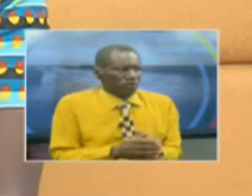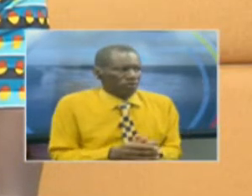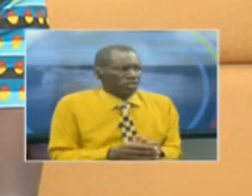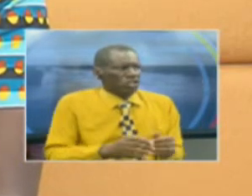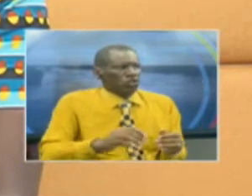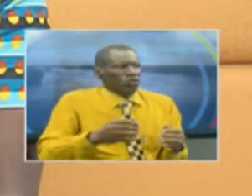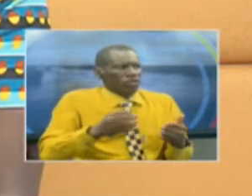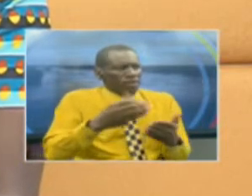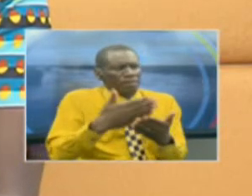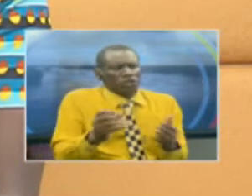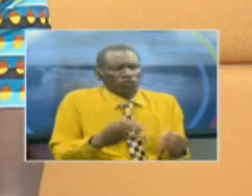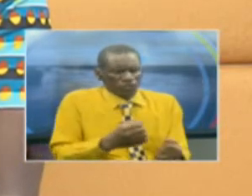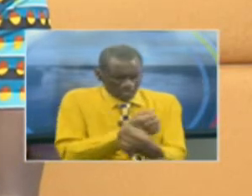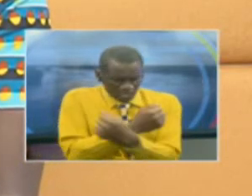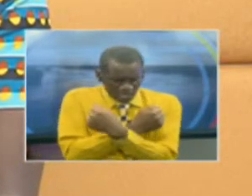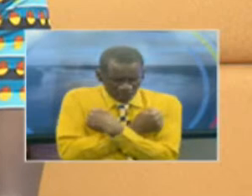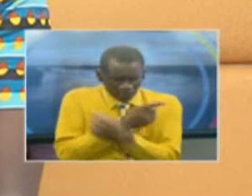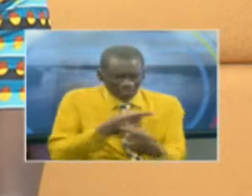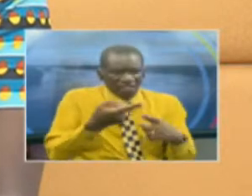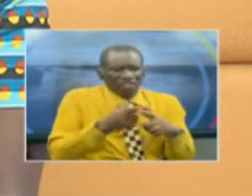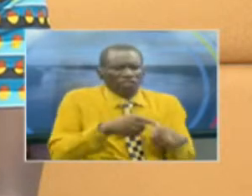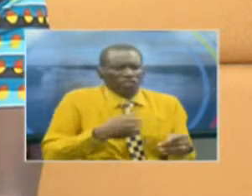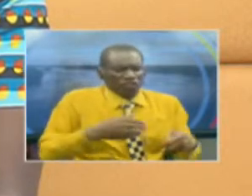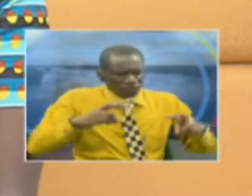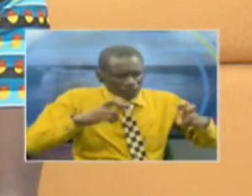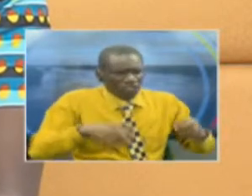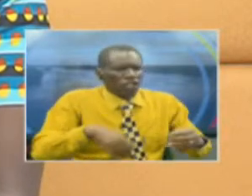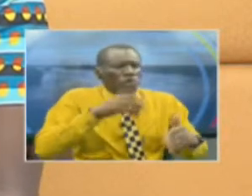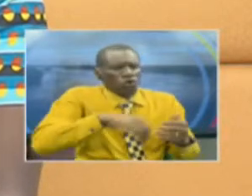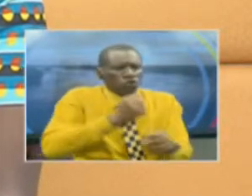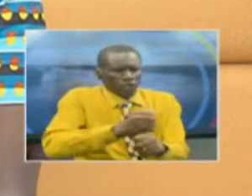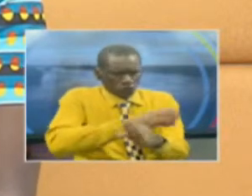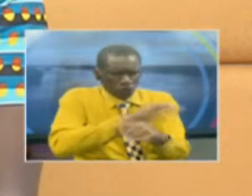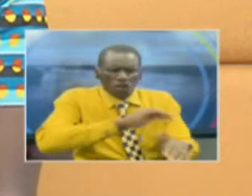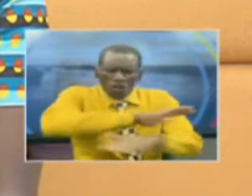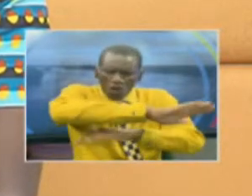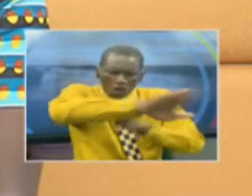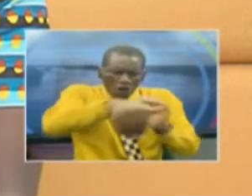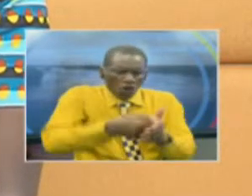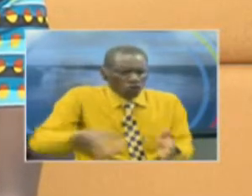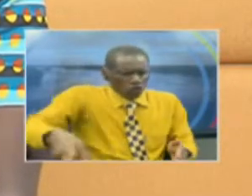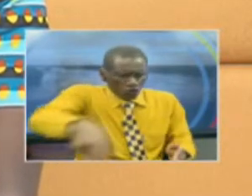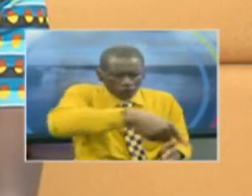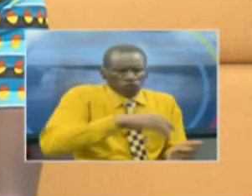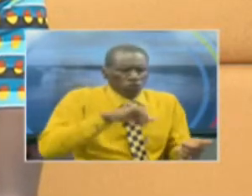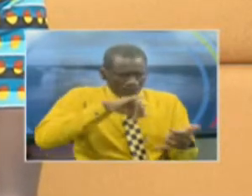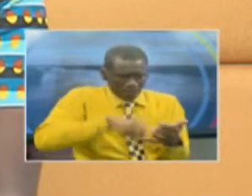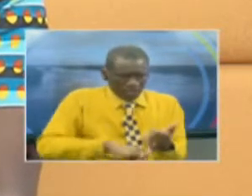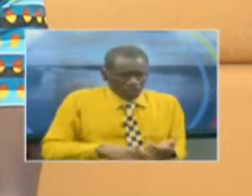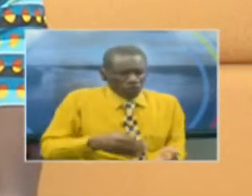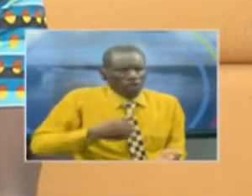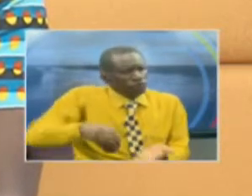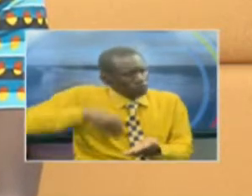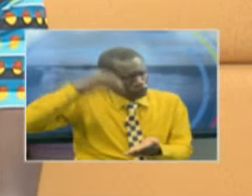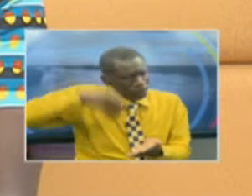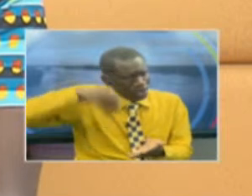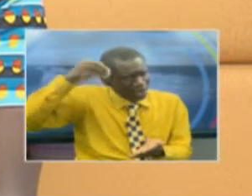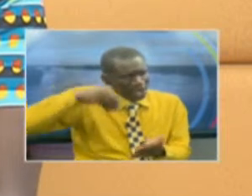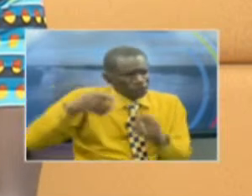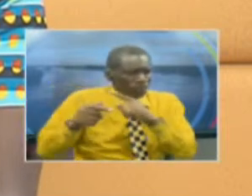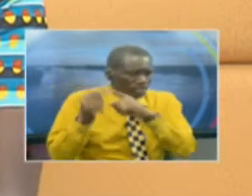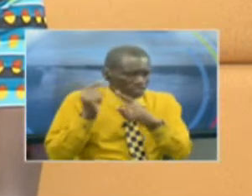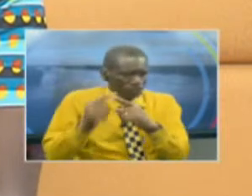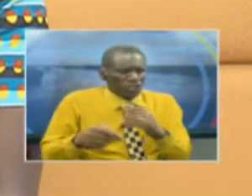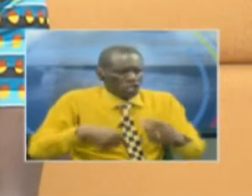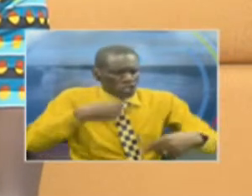part of intimacy, then they have to look at what works for them. All of us in marriage learn. We have to go through a process